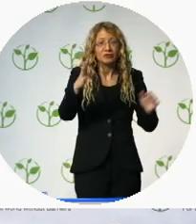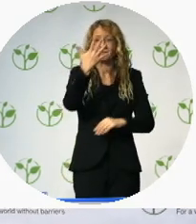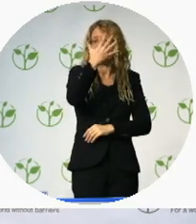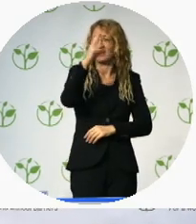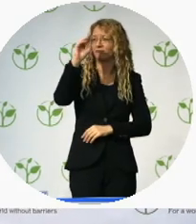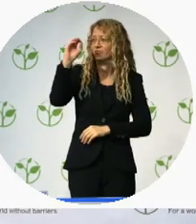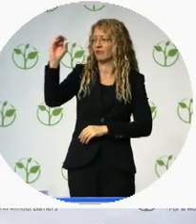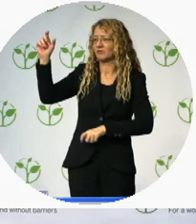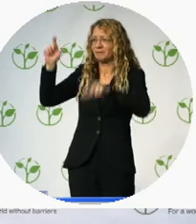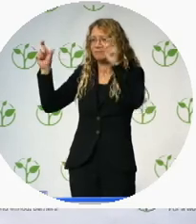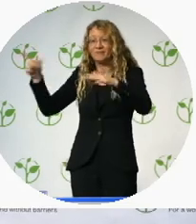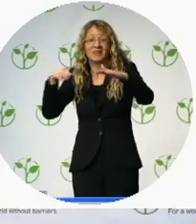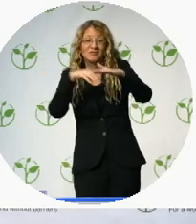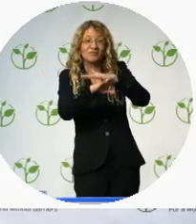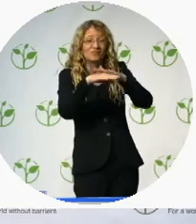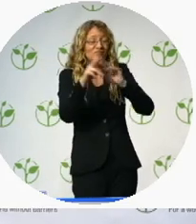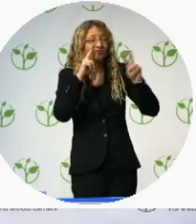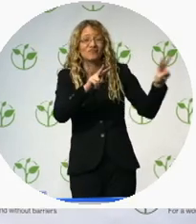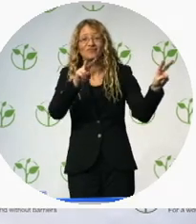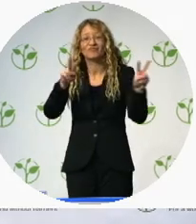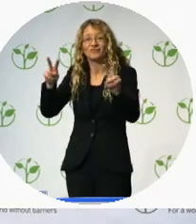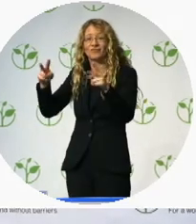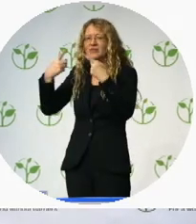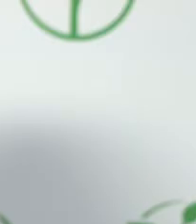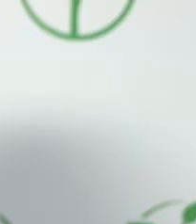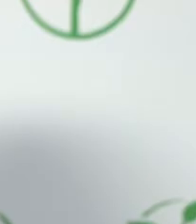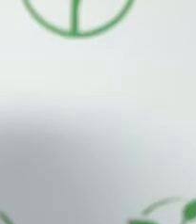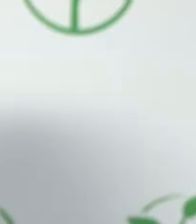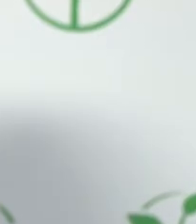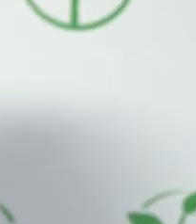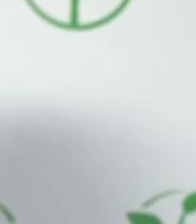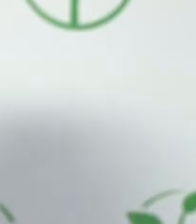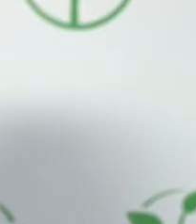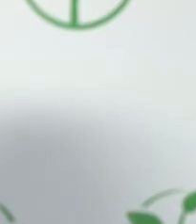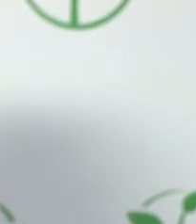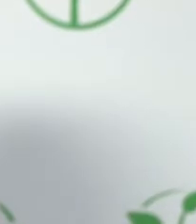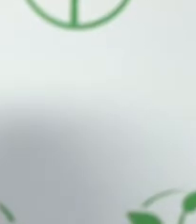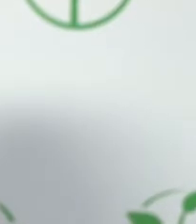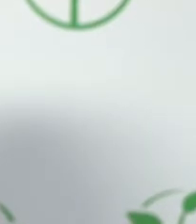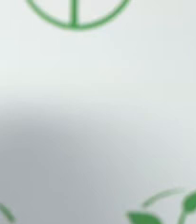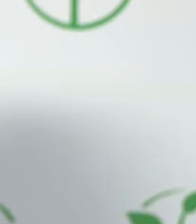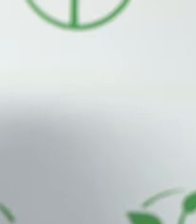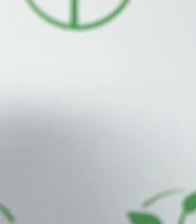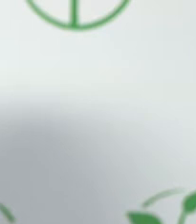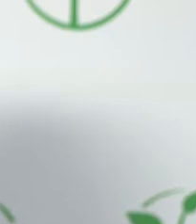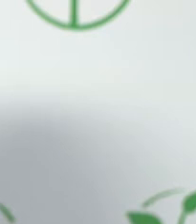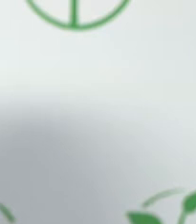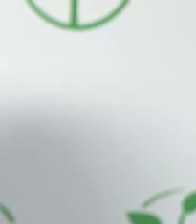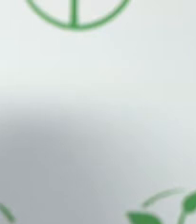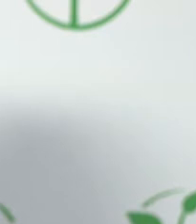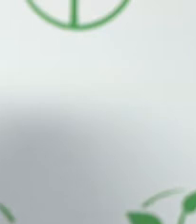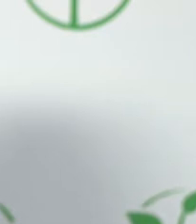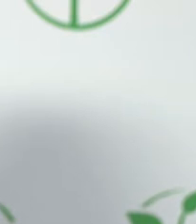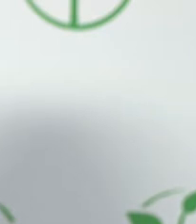that include cinema, theatre, dance, as well as music and fine arts. My name is Sonia García-Fraile. I work at Fundación ONCE as